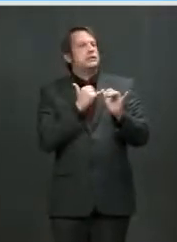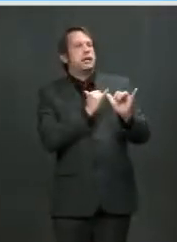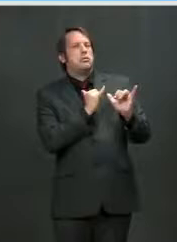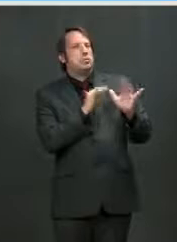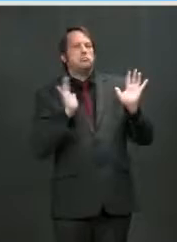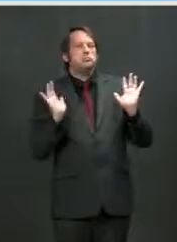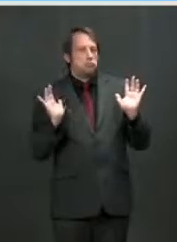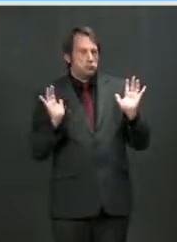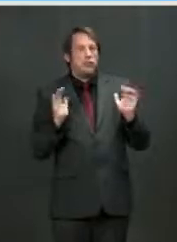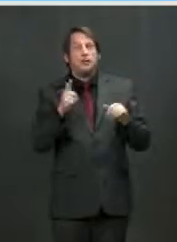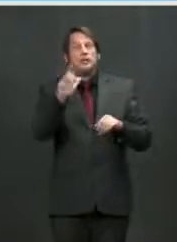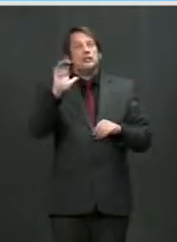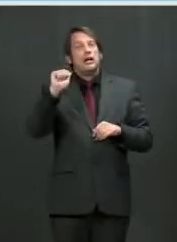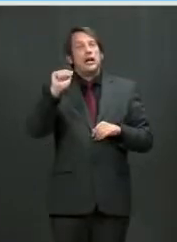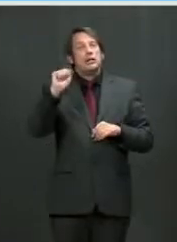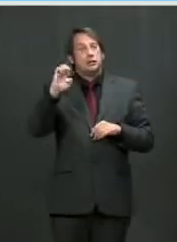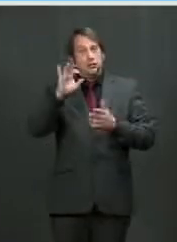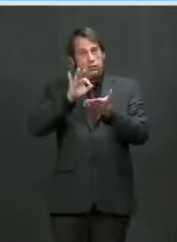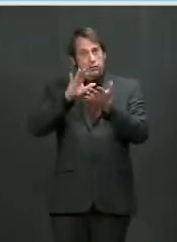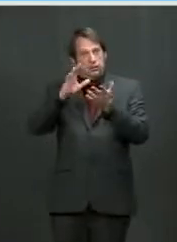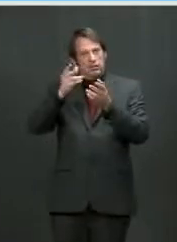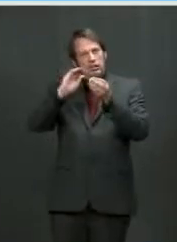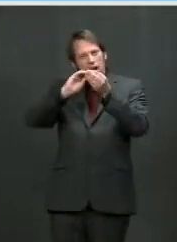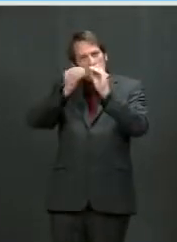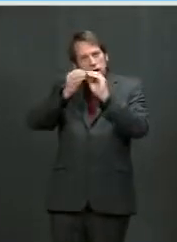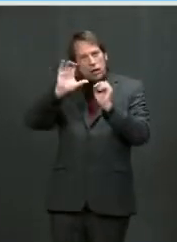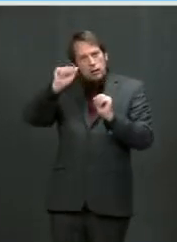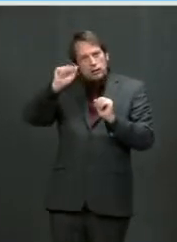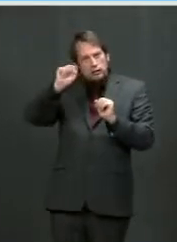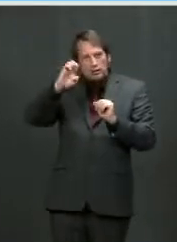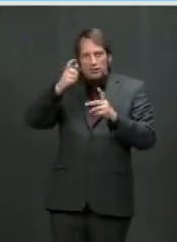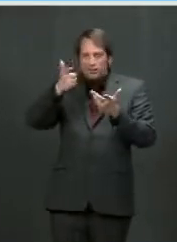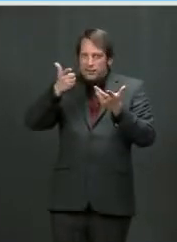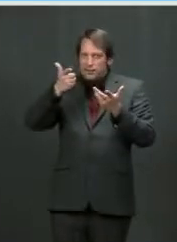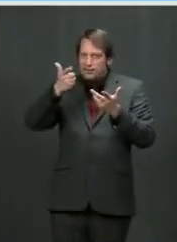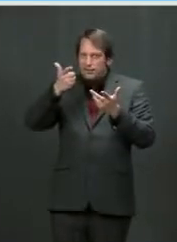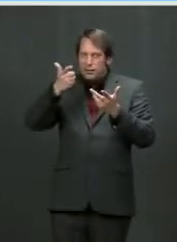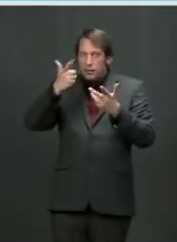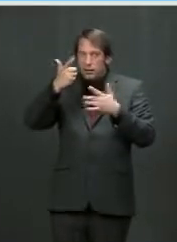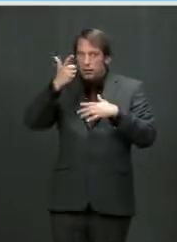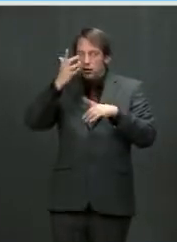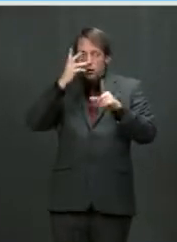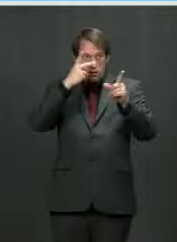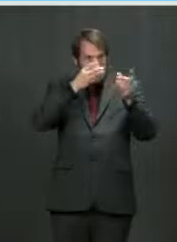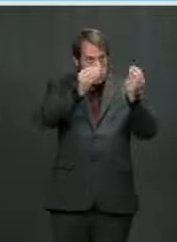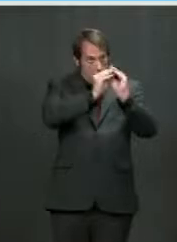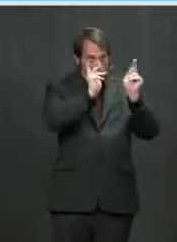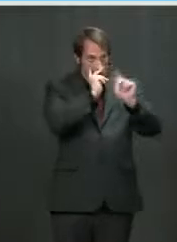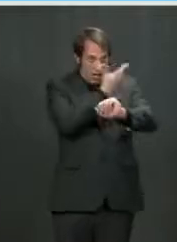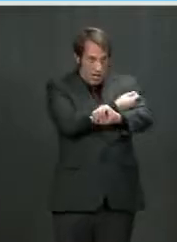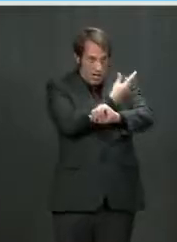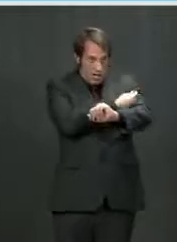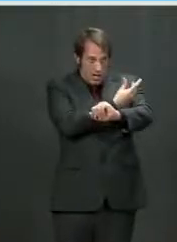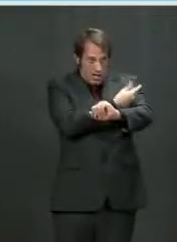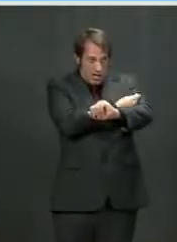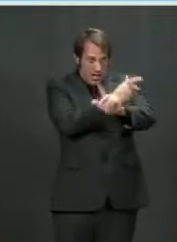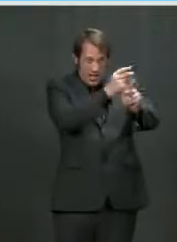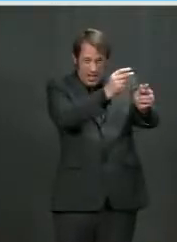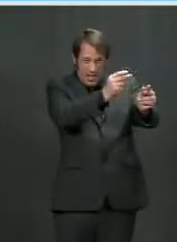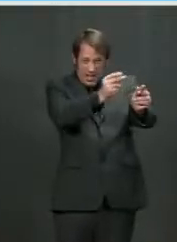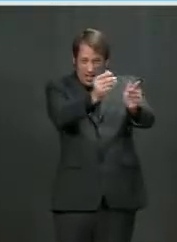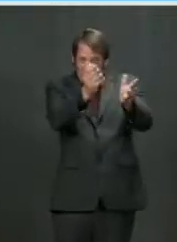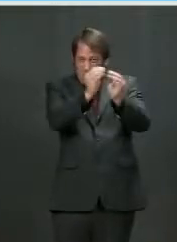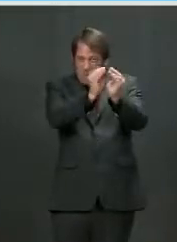see as we get more and more proportion of the population vaccinated, that those case count numbers will come down. But we would